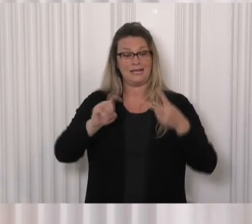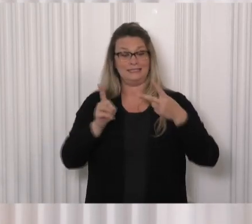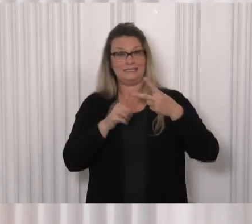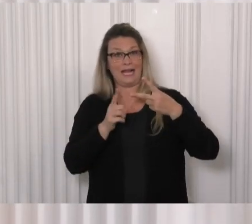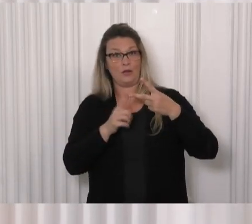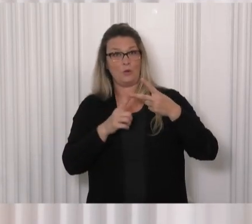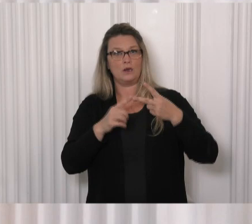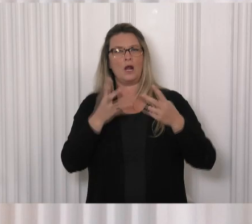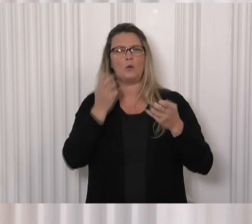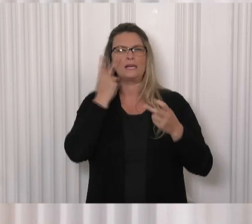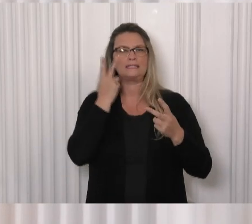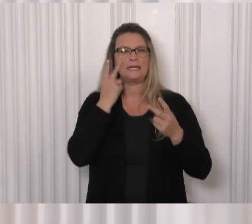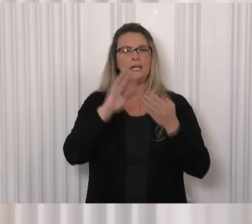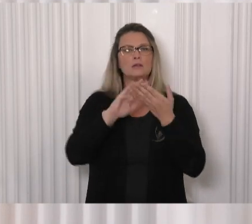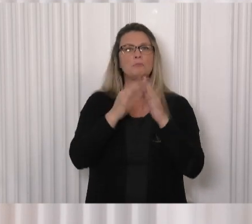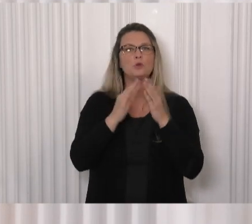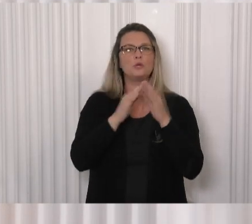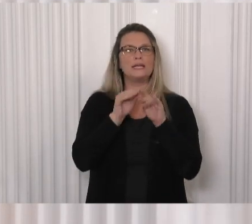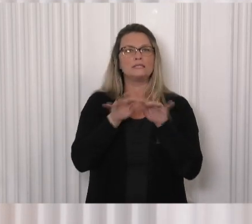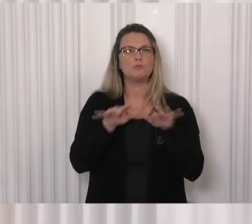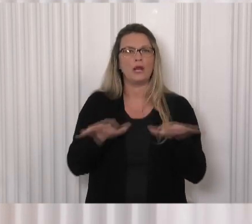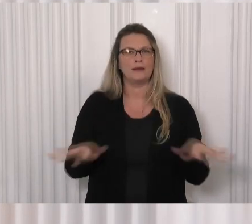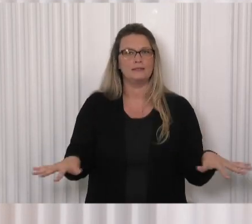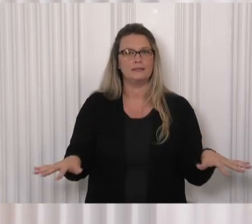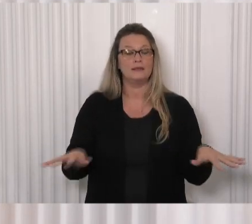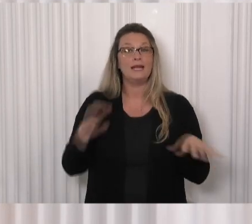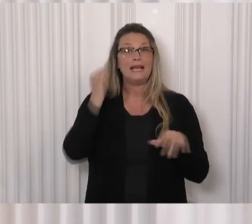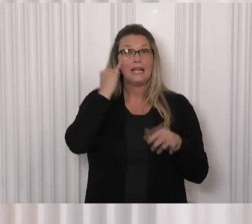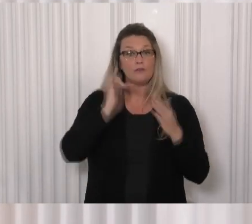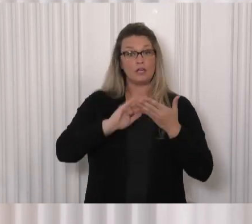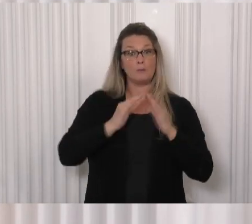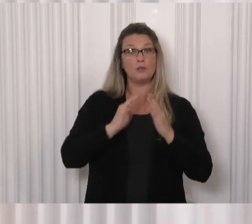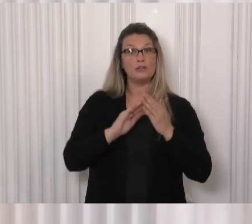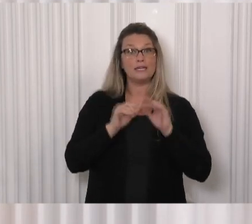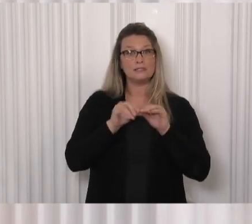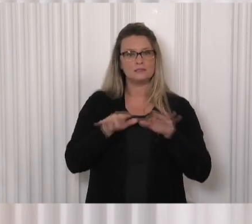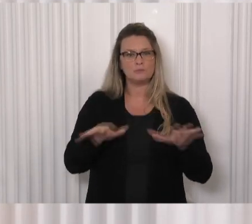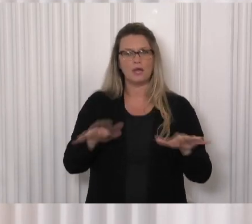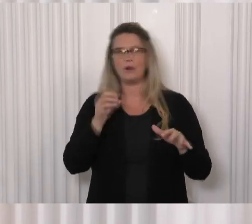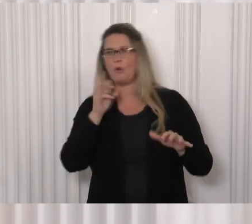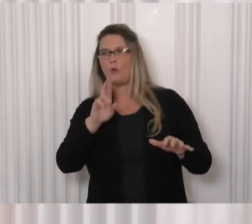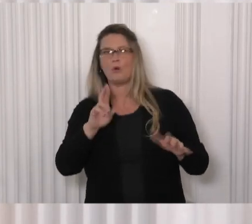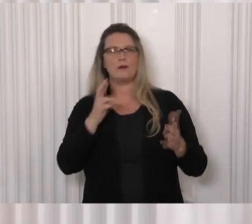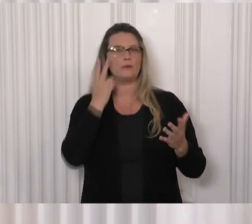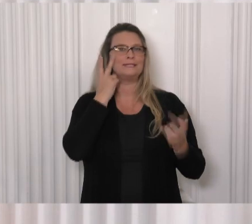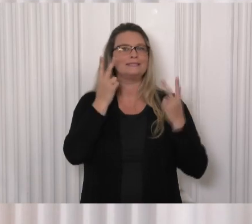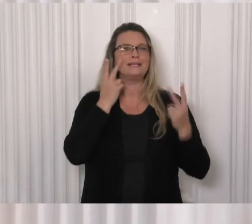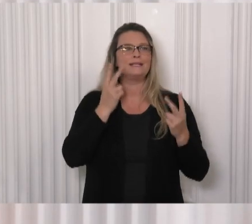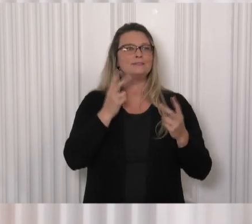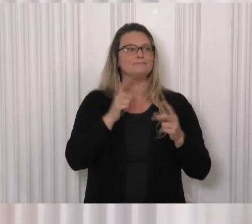community spread, because if we had community spread, or we would see that there would be a